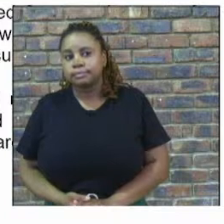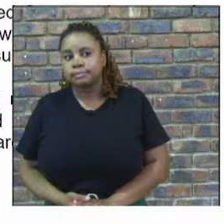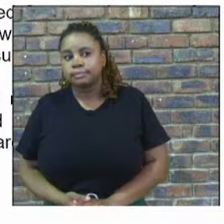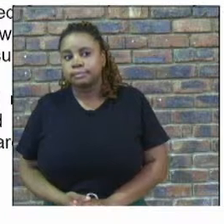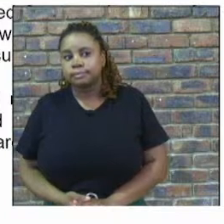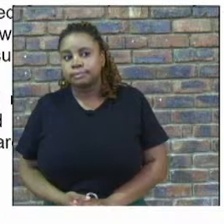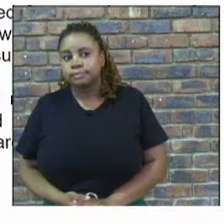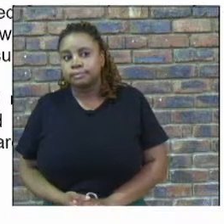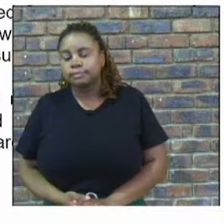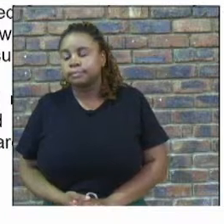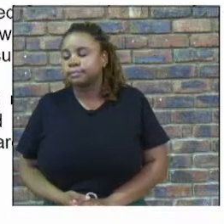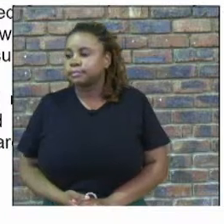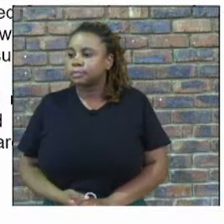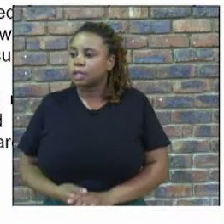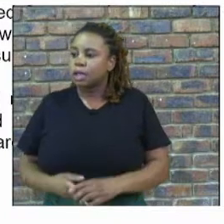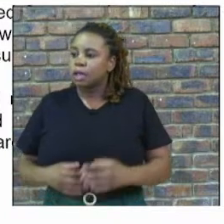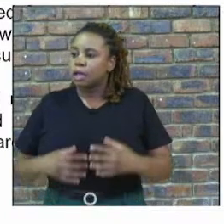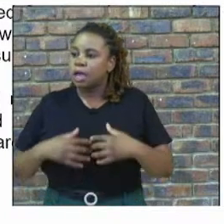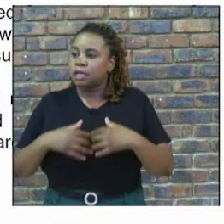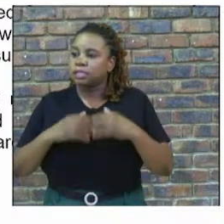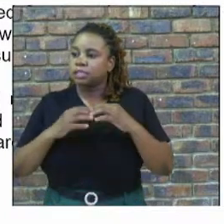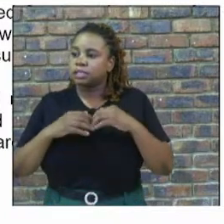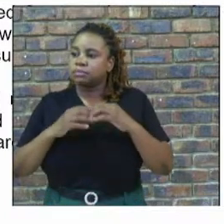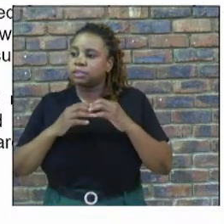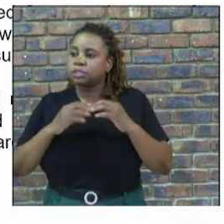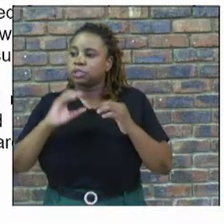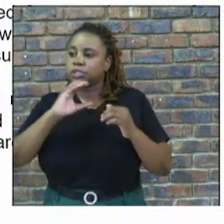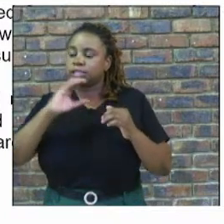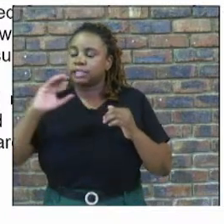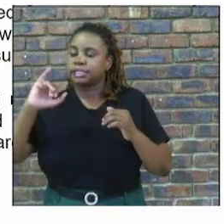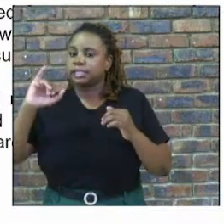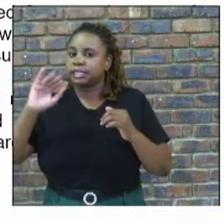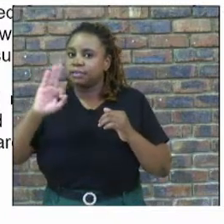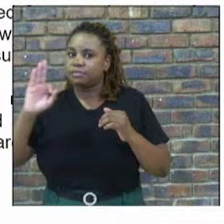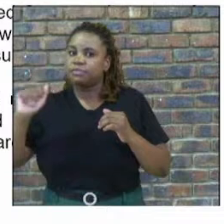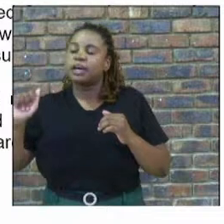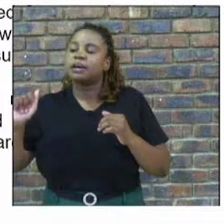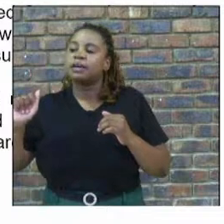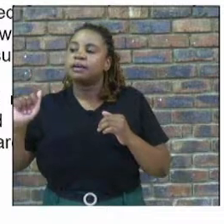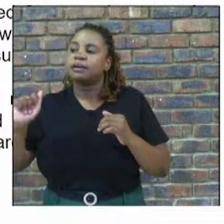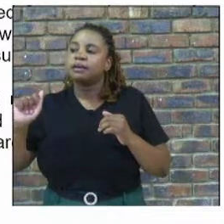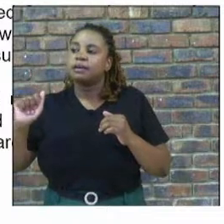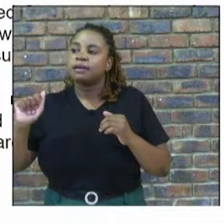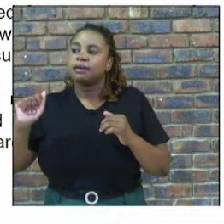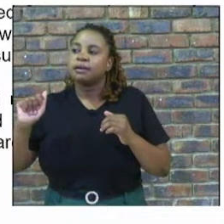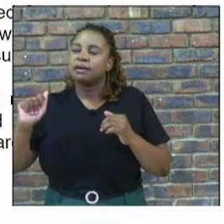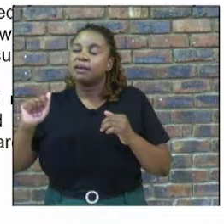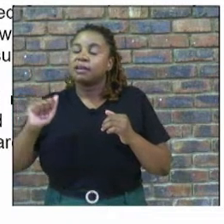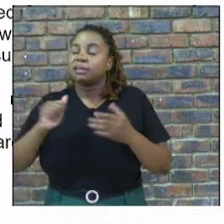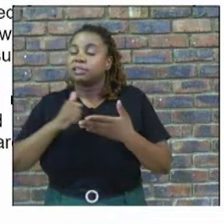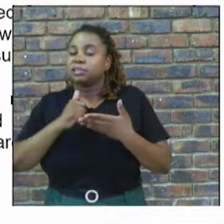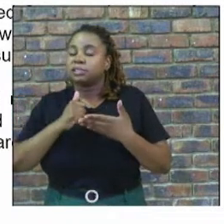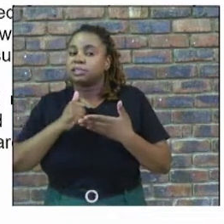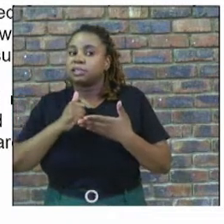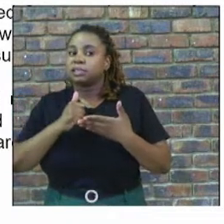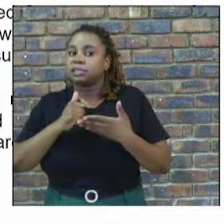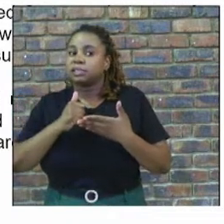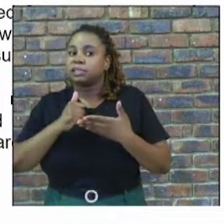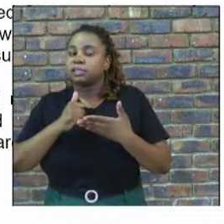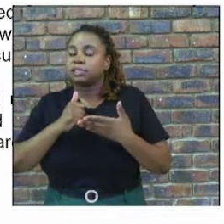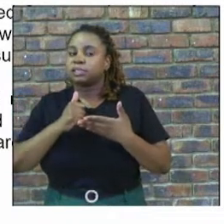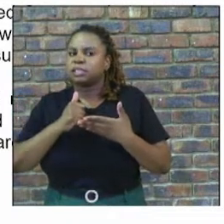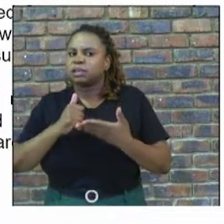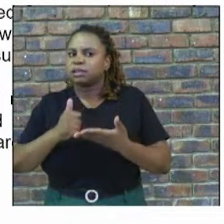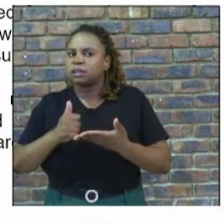The establishment of the SIDFA gives effect to a cabinet decision to enable and provide